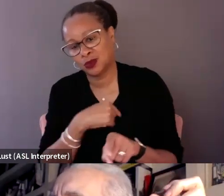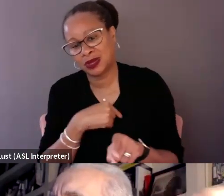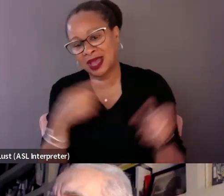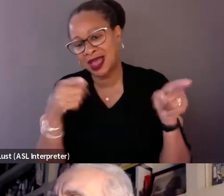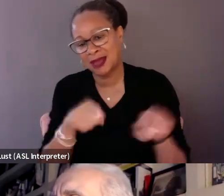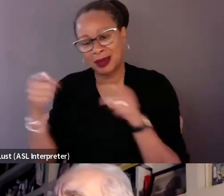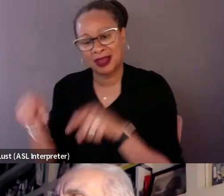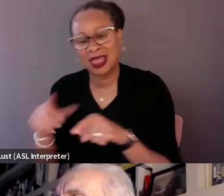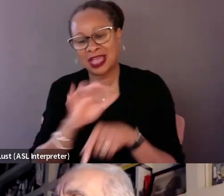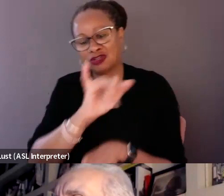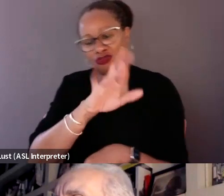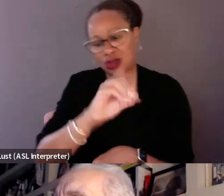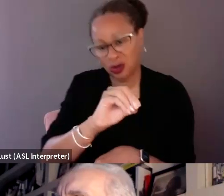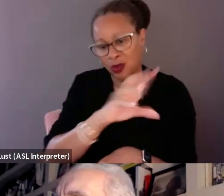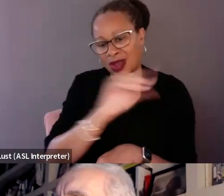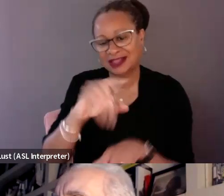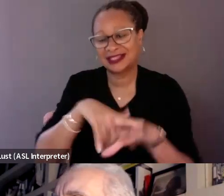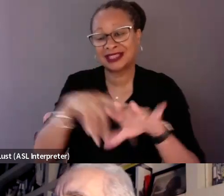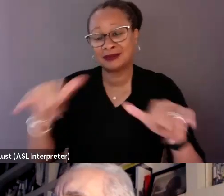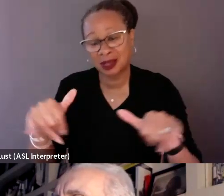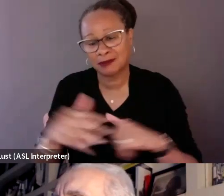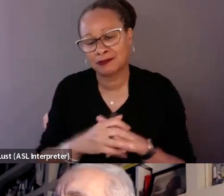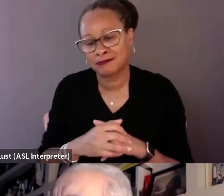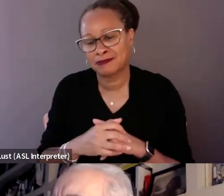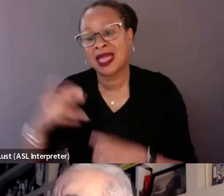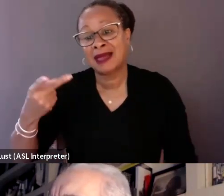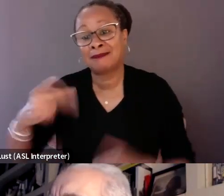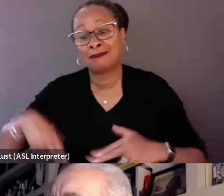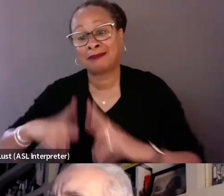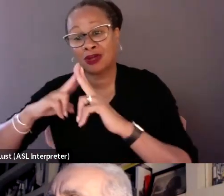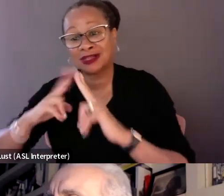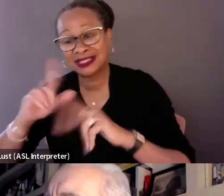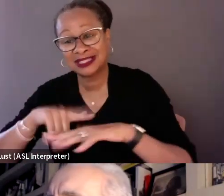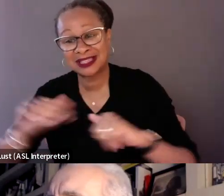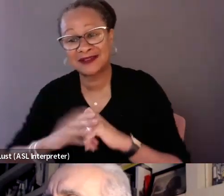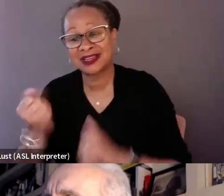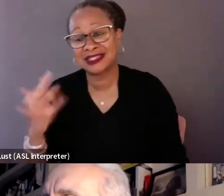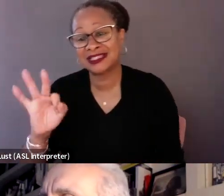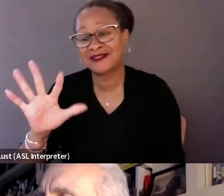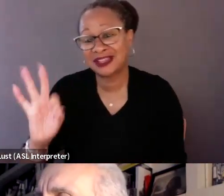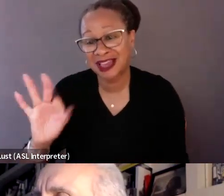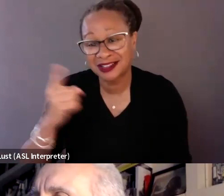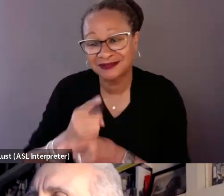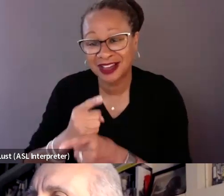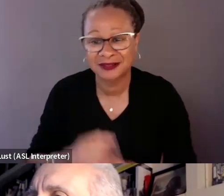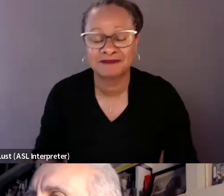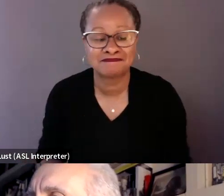happening in Rio and Paris in 59, no?